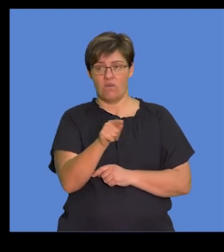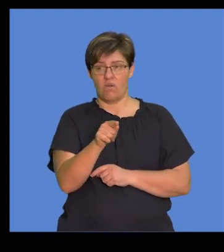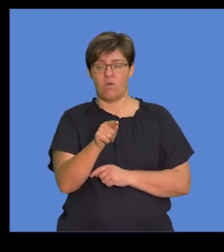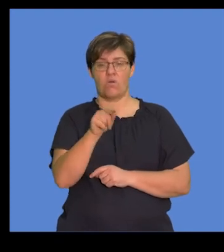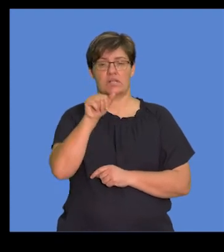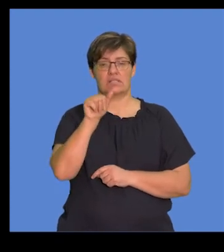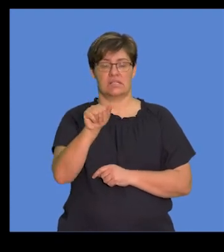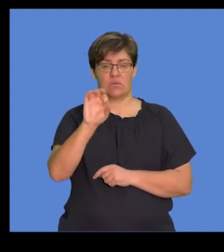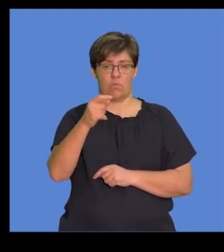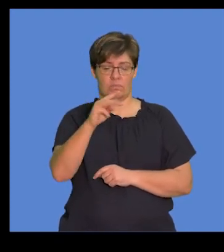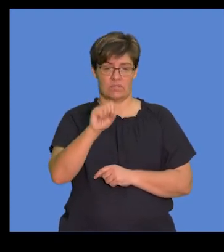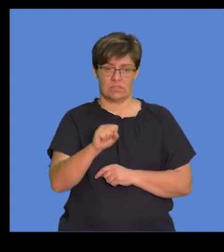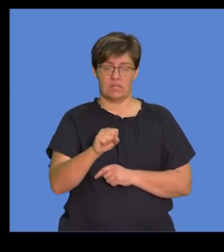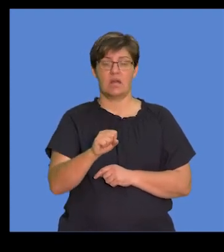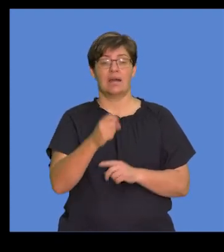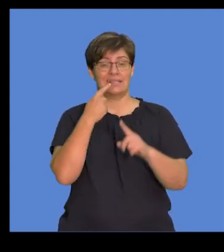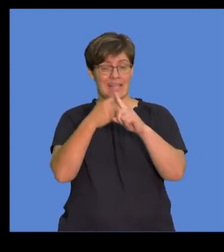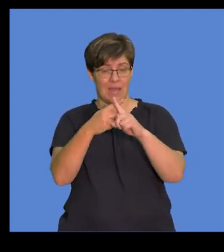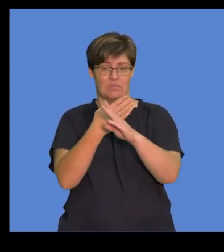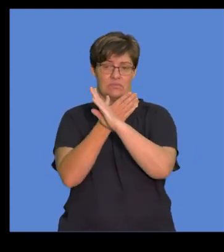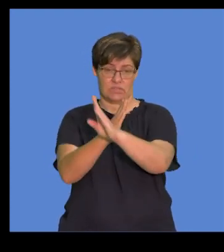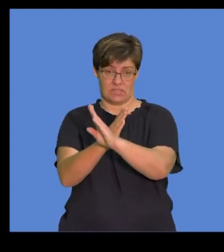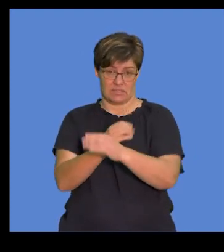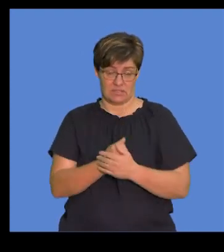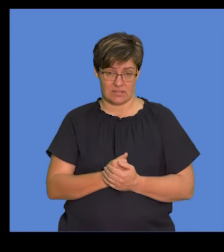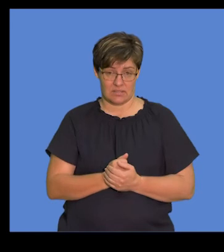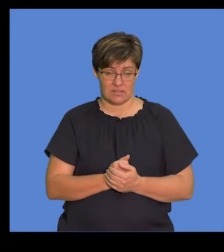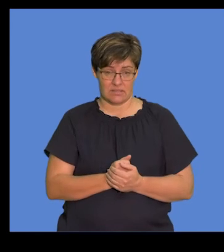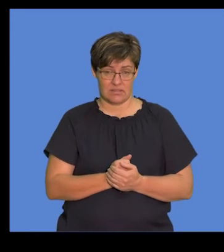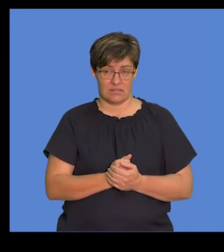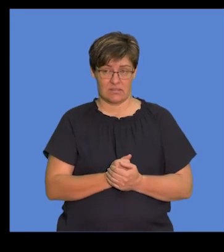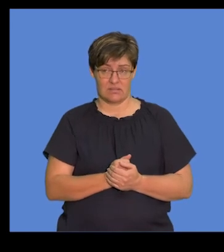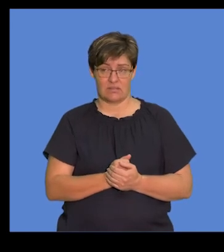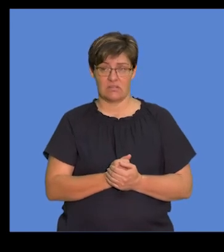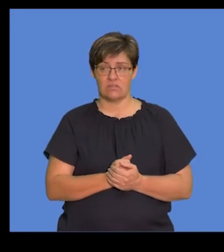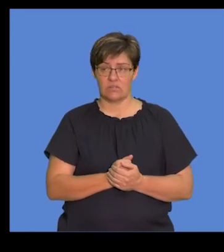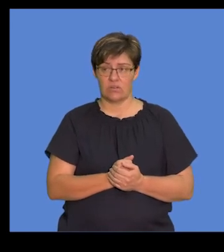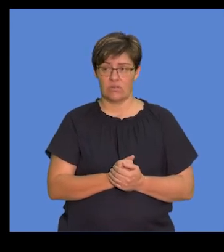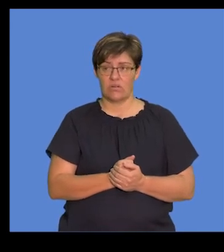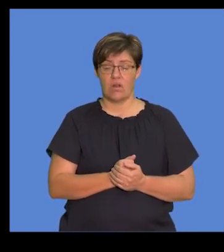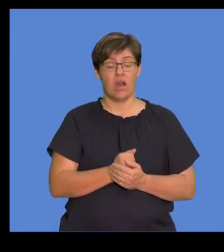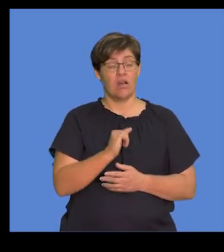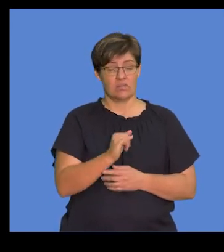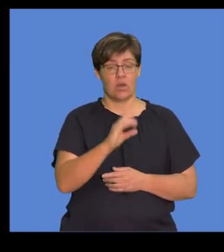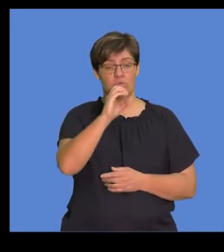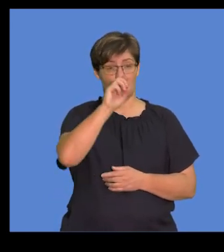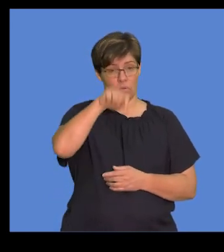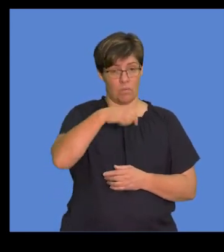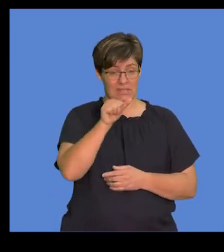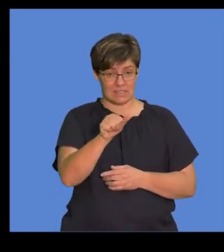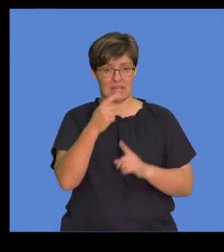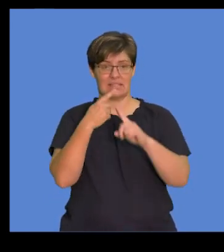okay, through 6 ohms multiplied by the resistance, okay? So the current for 6 ohms is